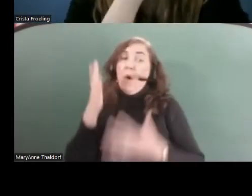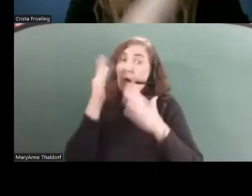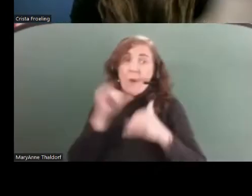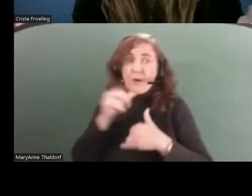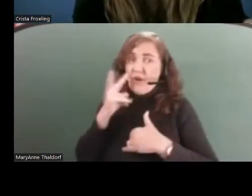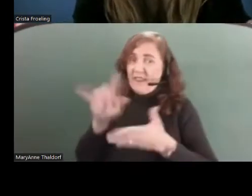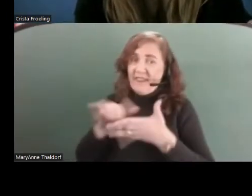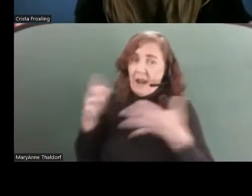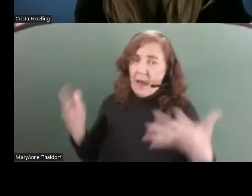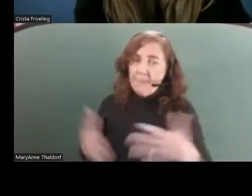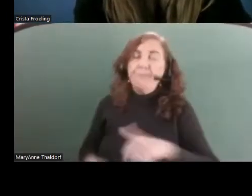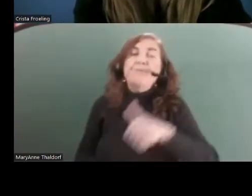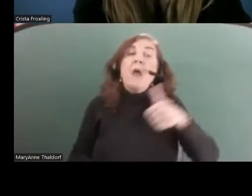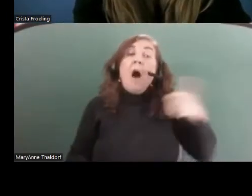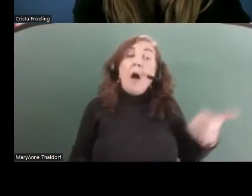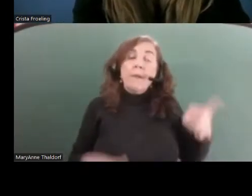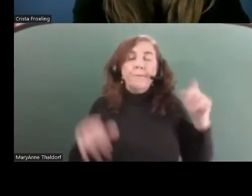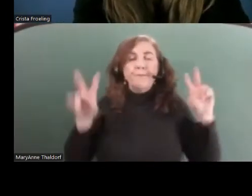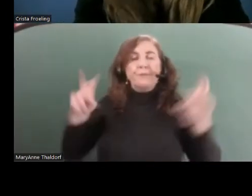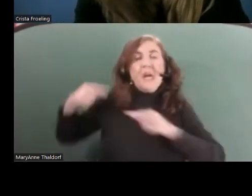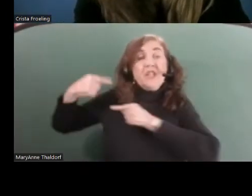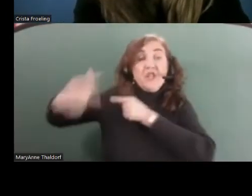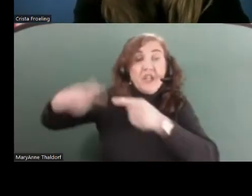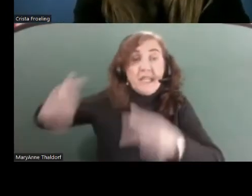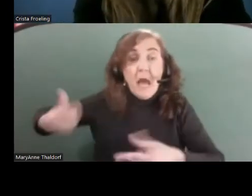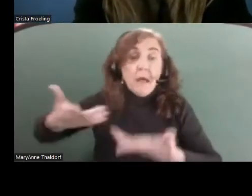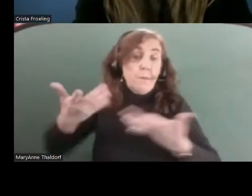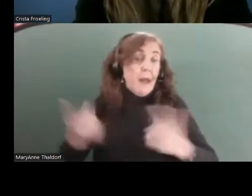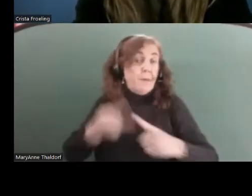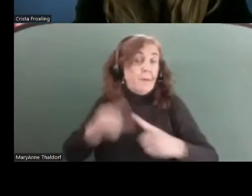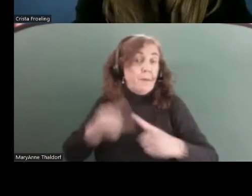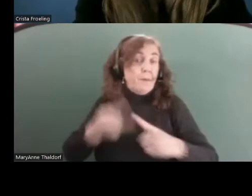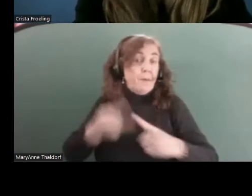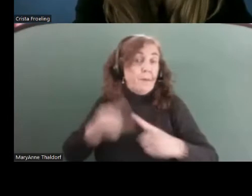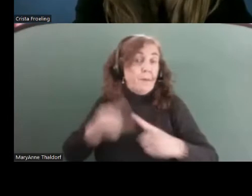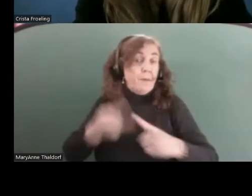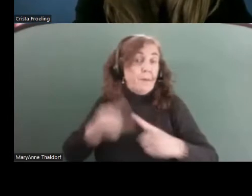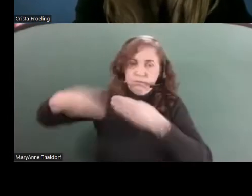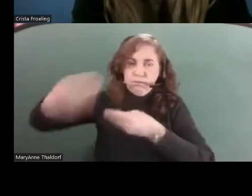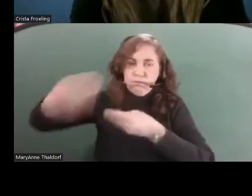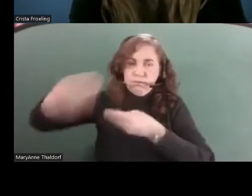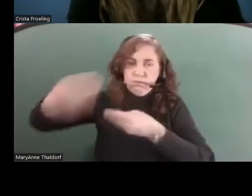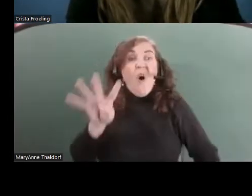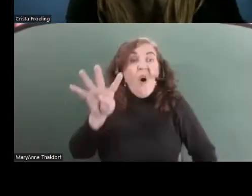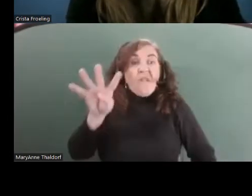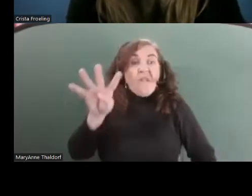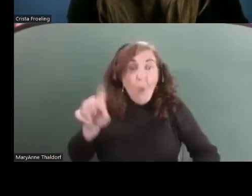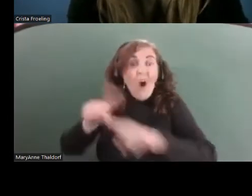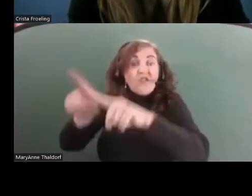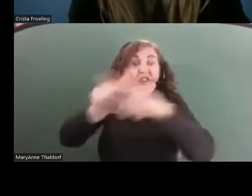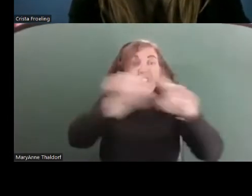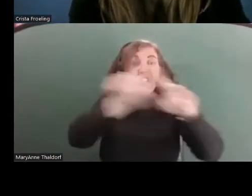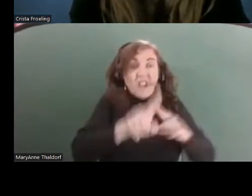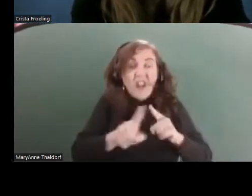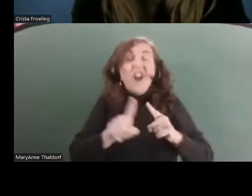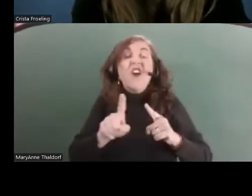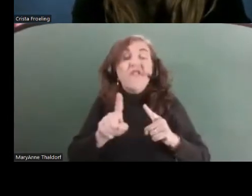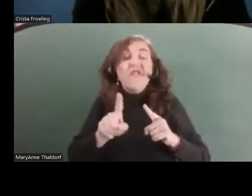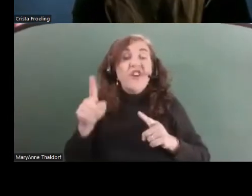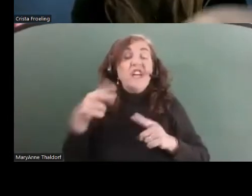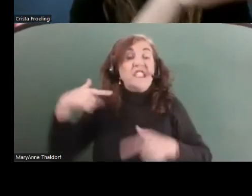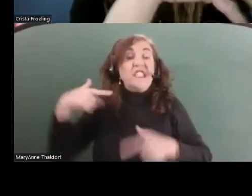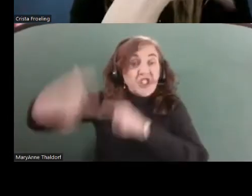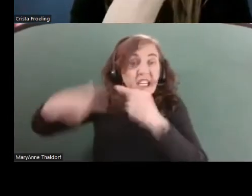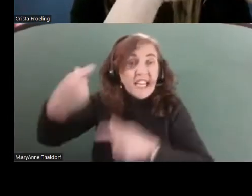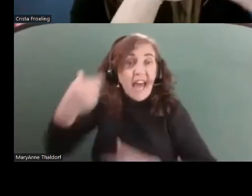Genetic causes, a gene is inherited from a parent. 400 kinds have been identified. There's syndromic,